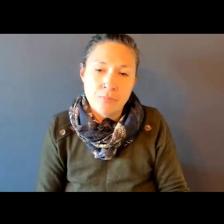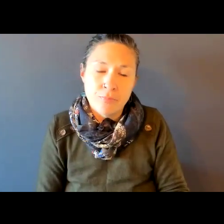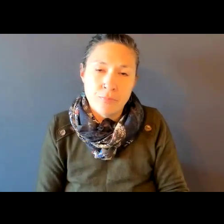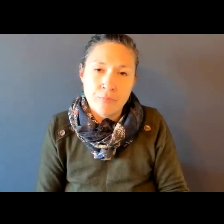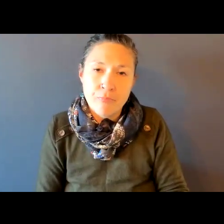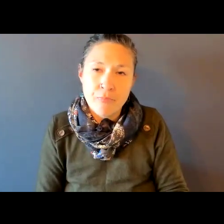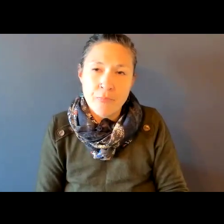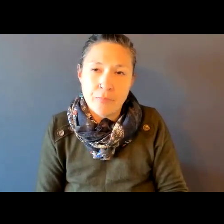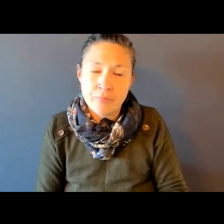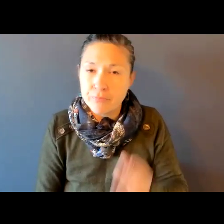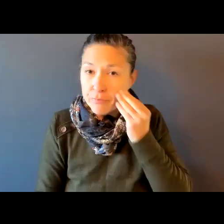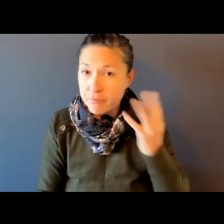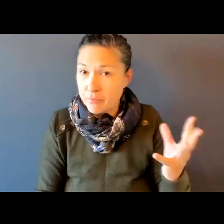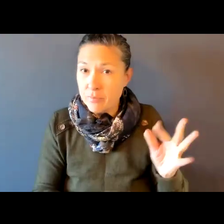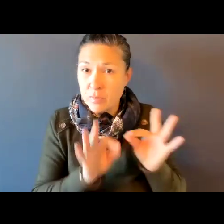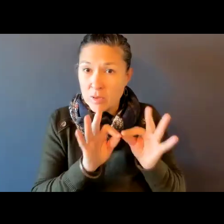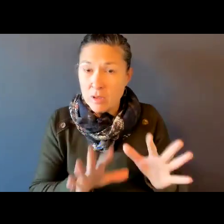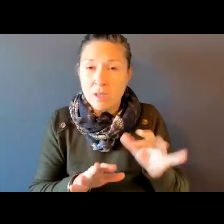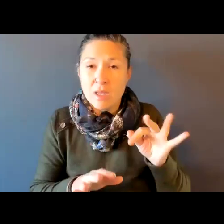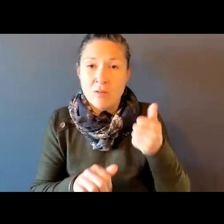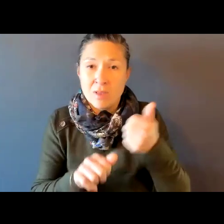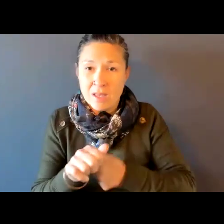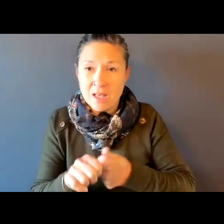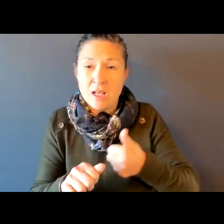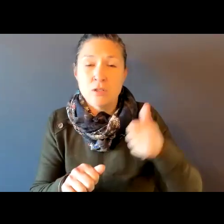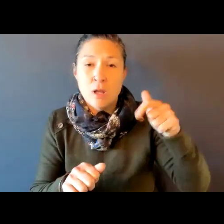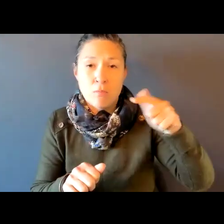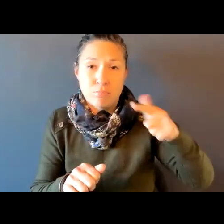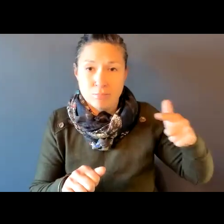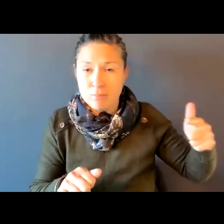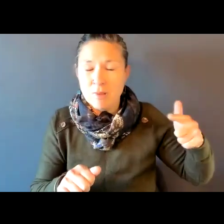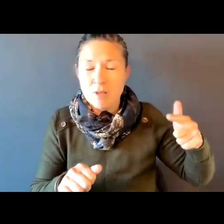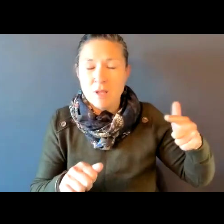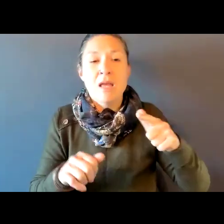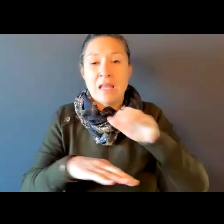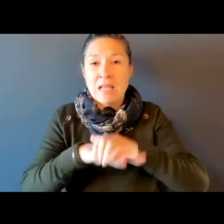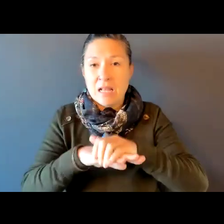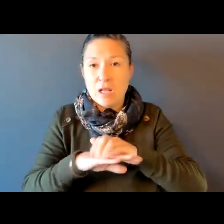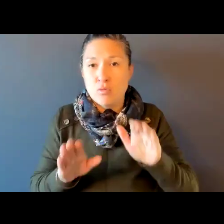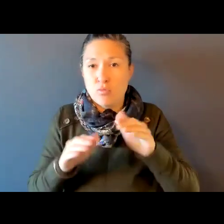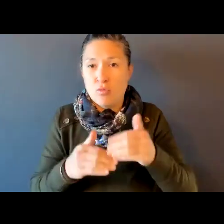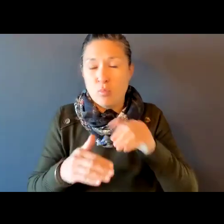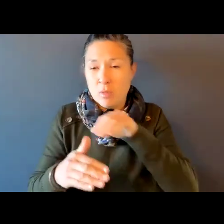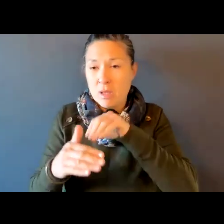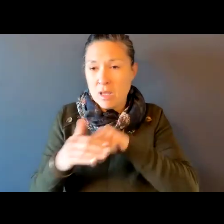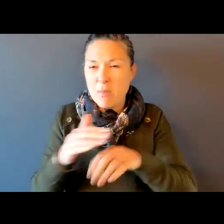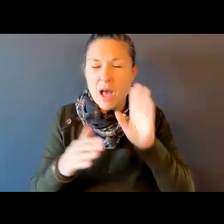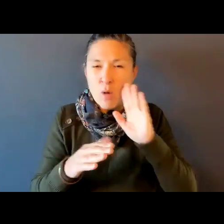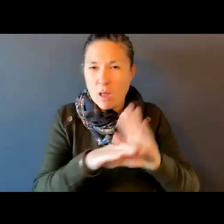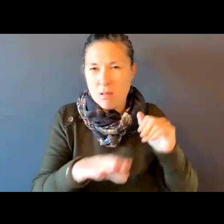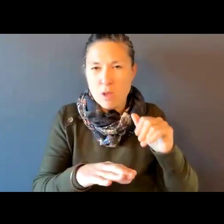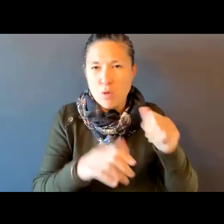Interpreters, if you could, one by one, come into the English room as I say your language and say to participate